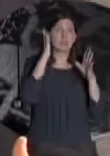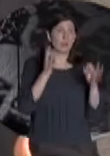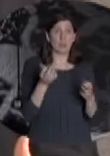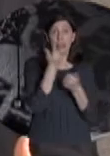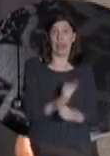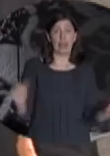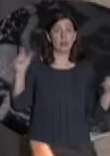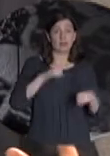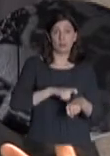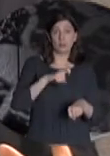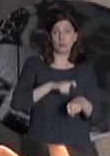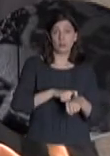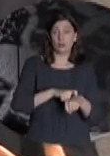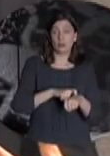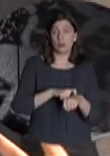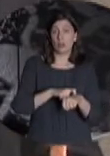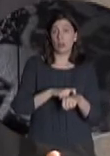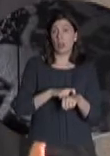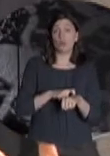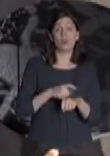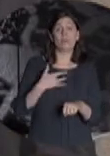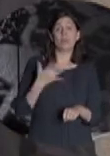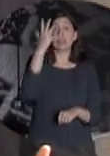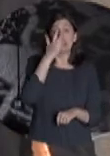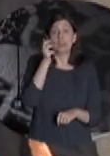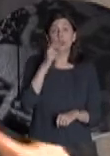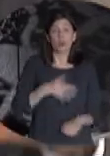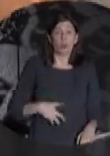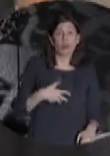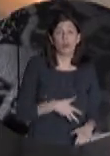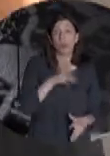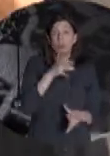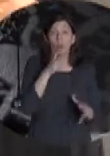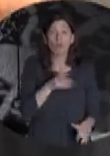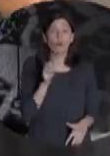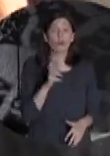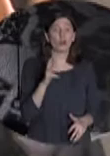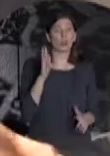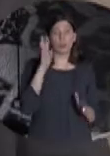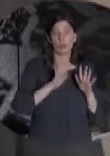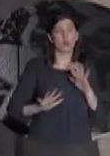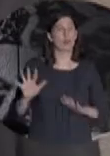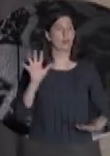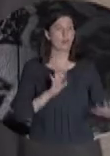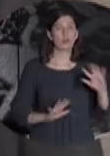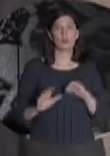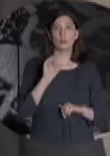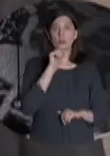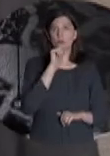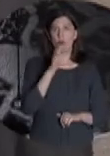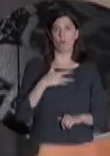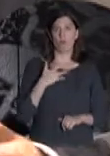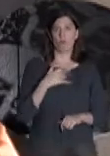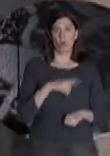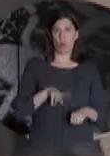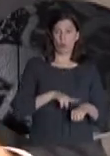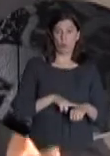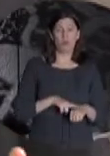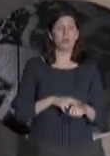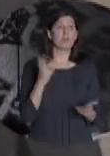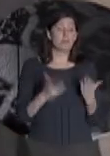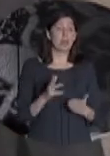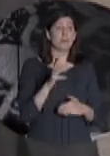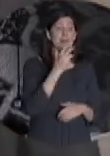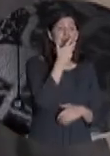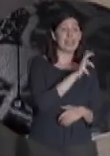that you're feeling dizzy or nauseous or kind of loopy, you just kind of don't feel yourself. Whether it's heat exhaustion, whether